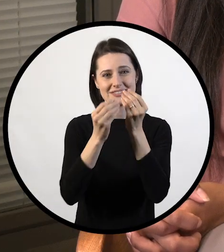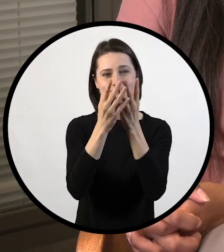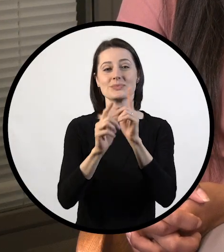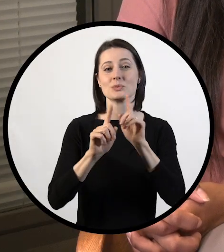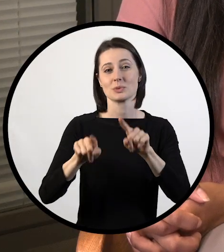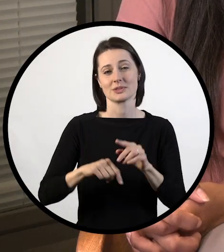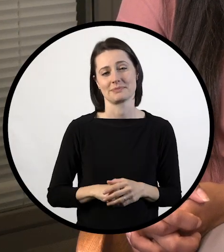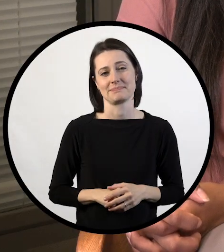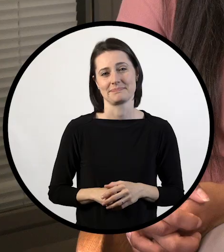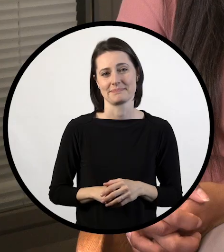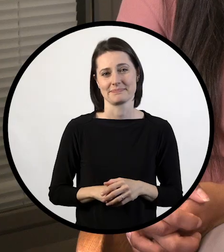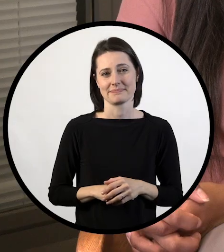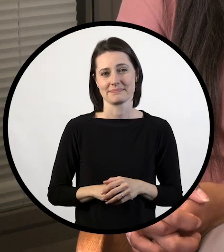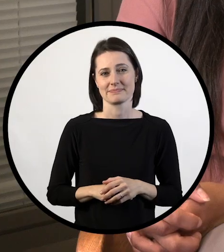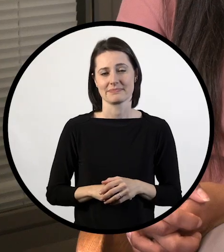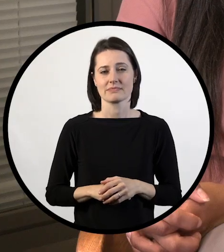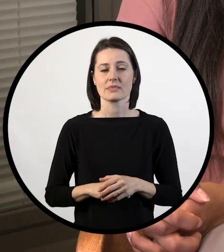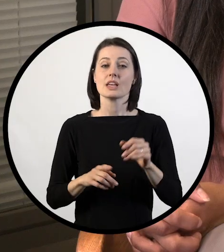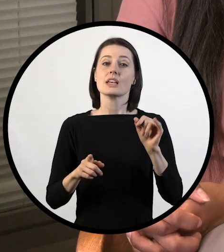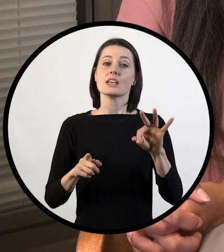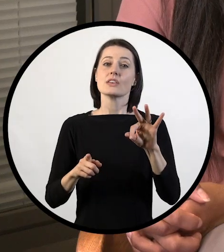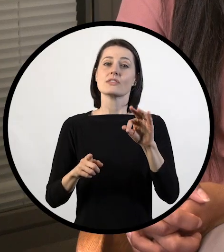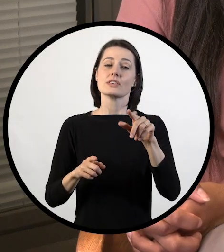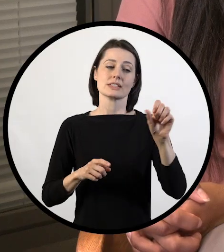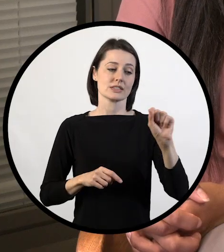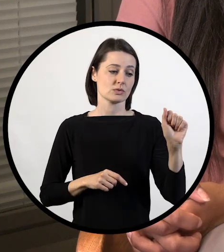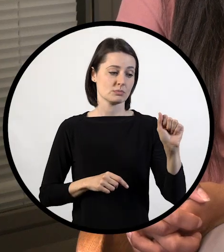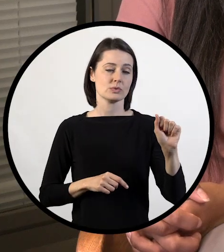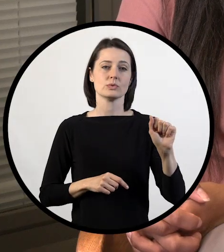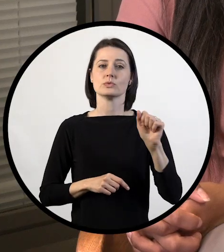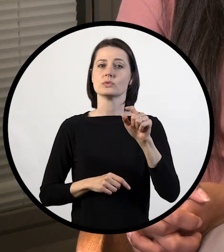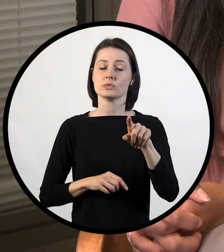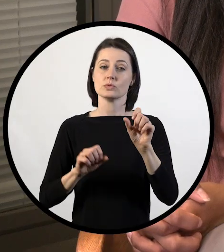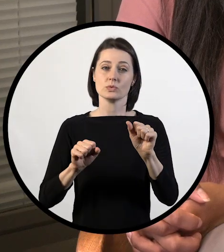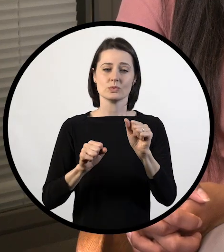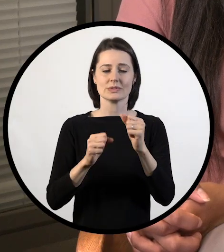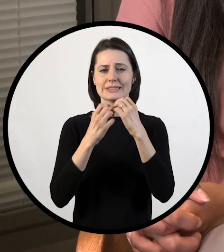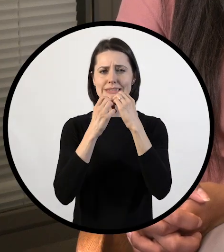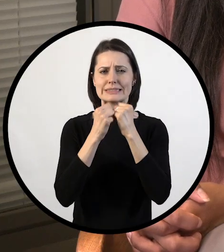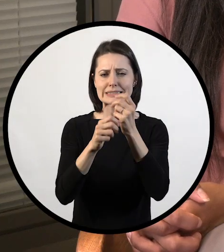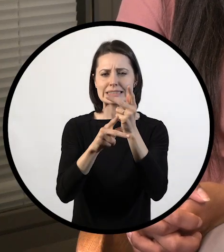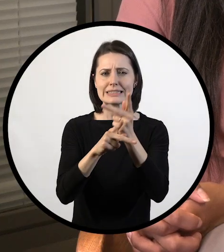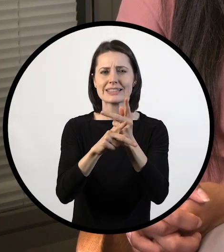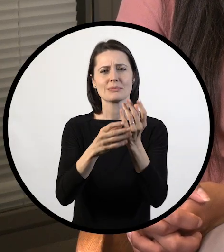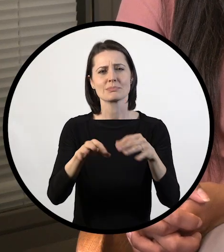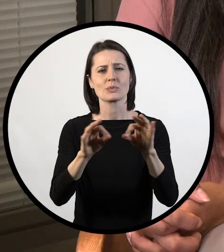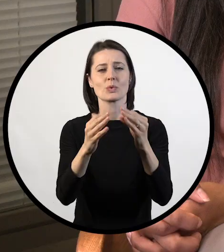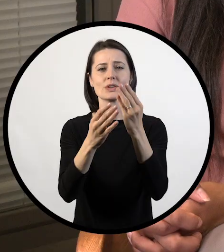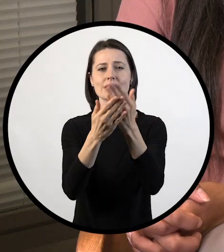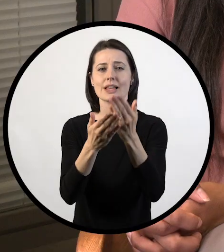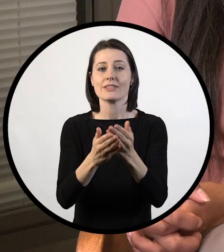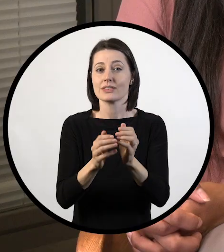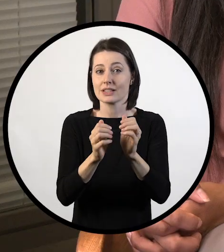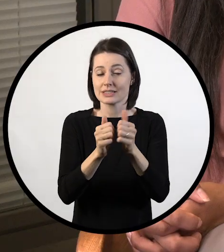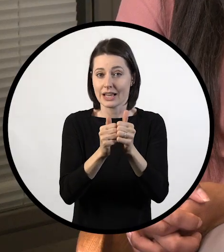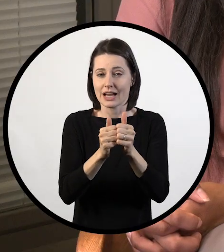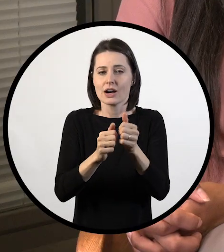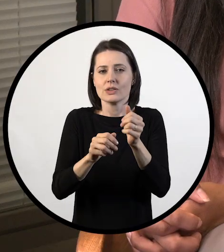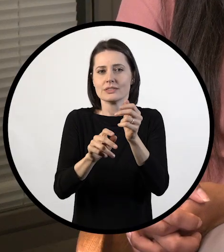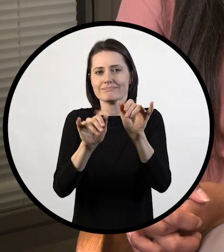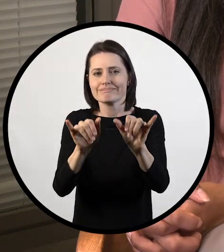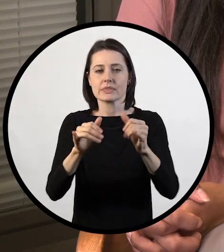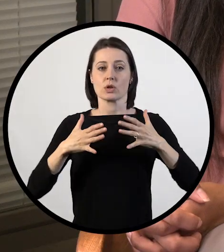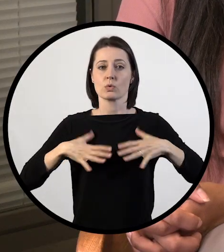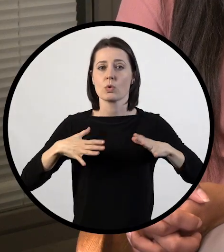and your peers, and we can't do that unless you report it. If you are sexually abused, you can help to preserve valuable evidence if you